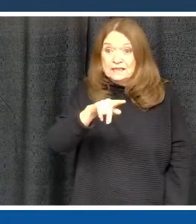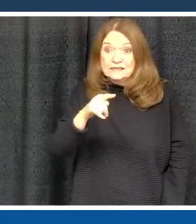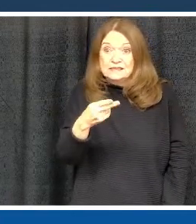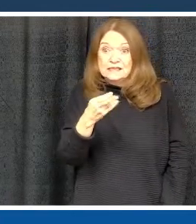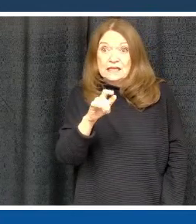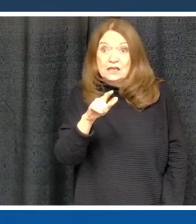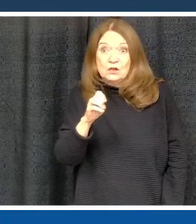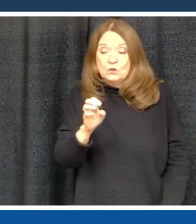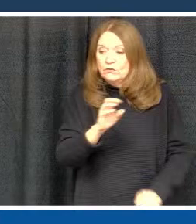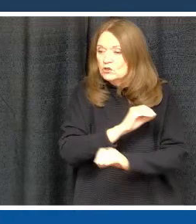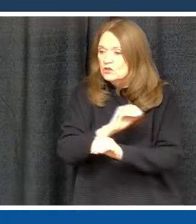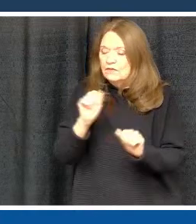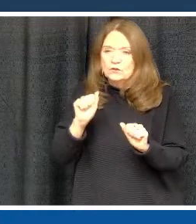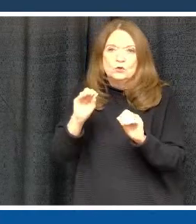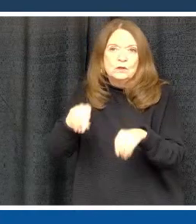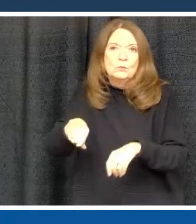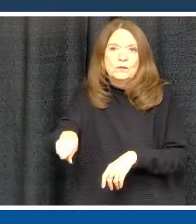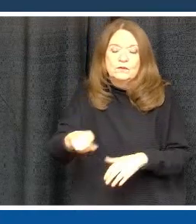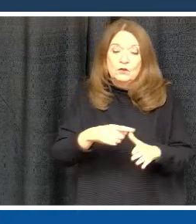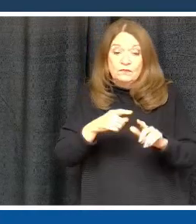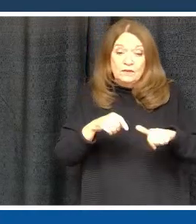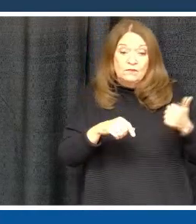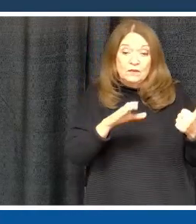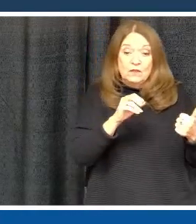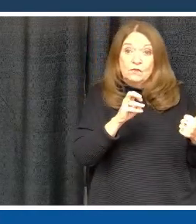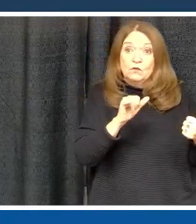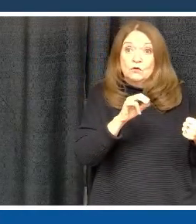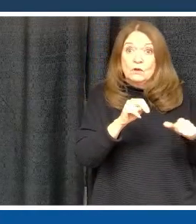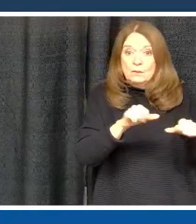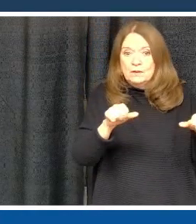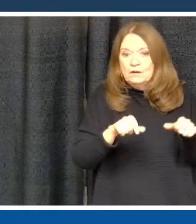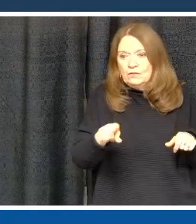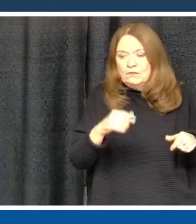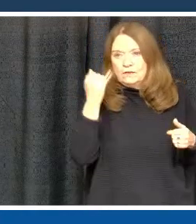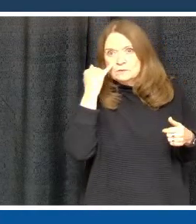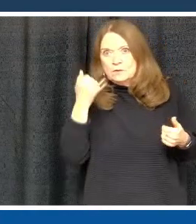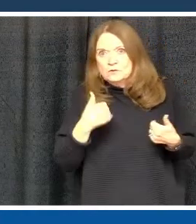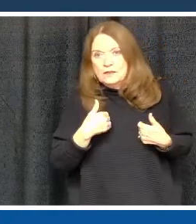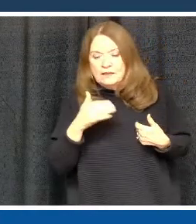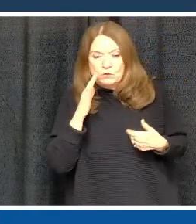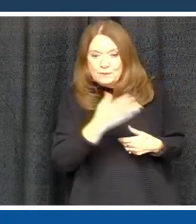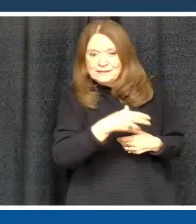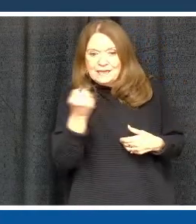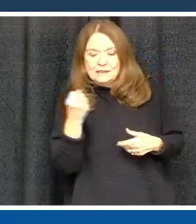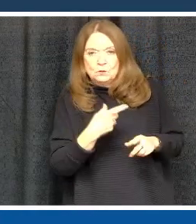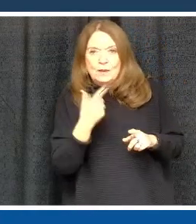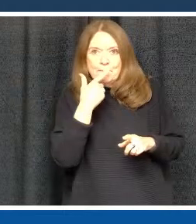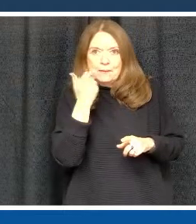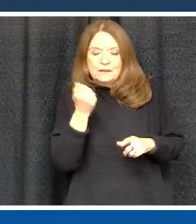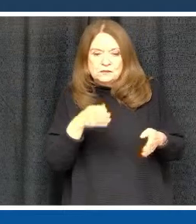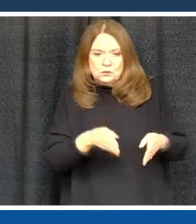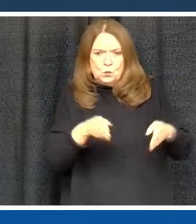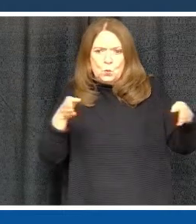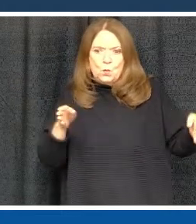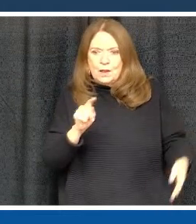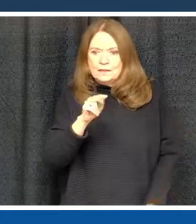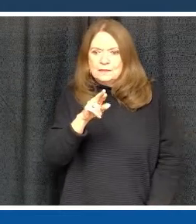nothing that they can put in there. And then the other common areas that they supposedly have are going to be taken away because they're widening Trenton